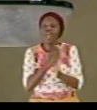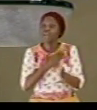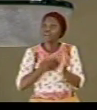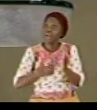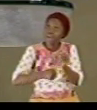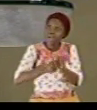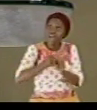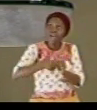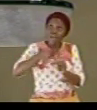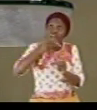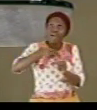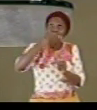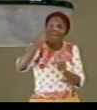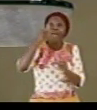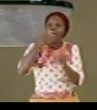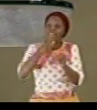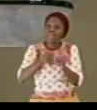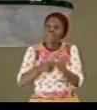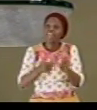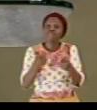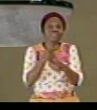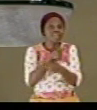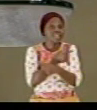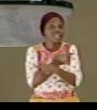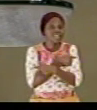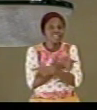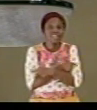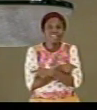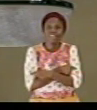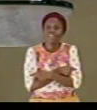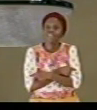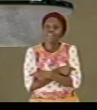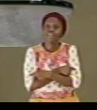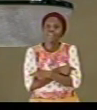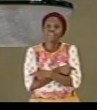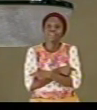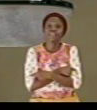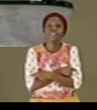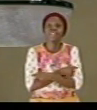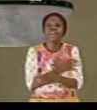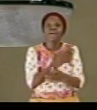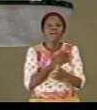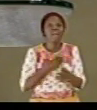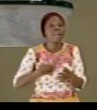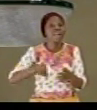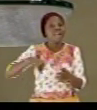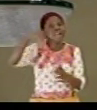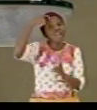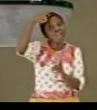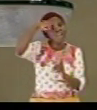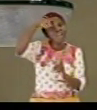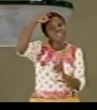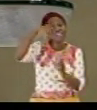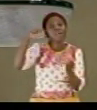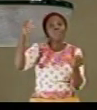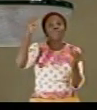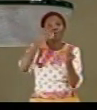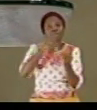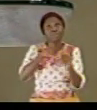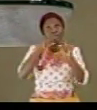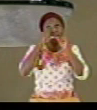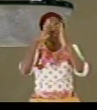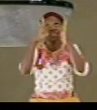pray and higher every day and wiser,